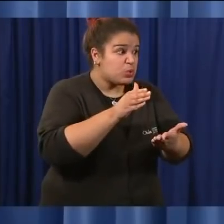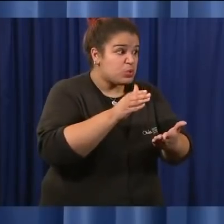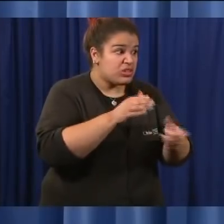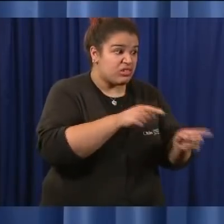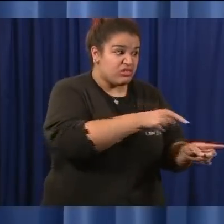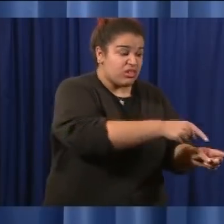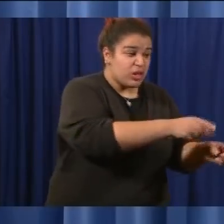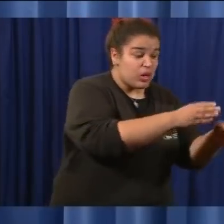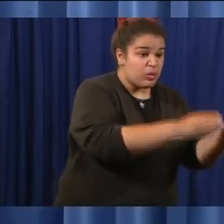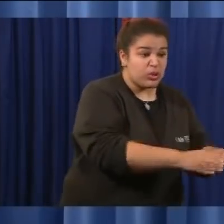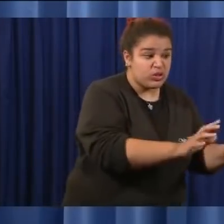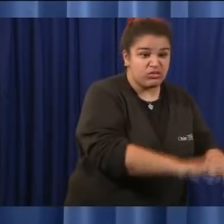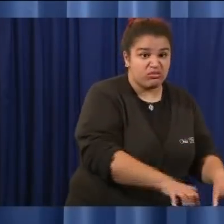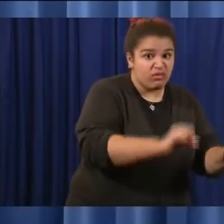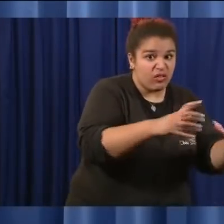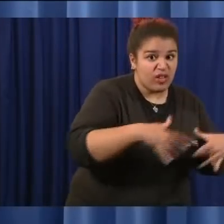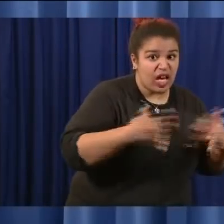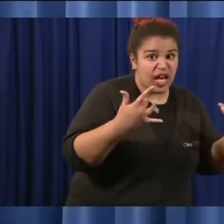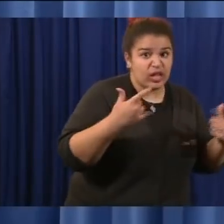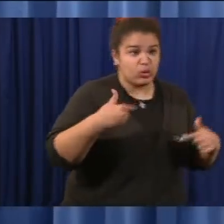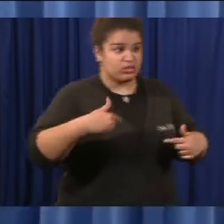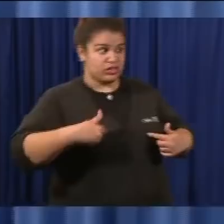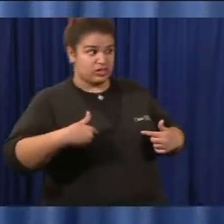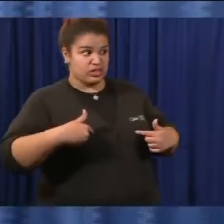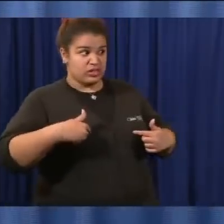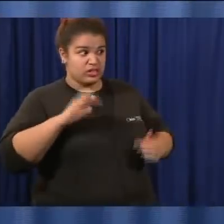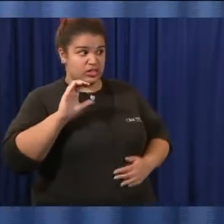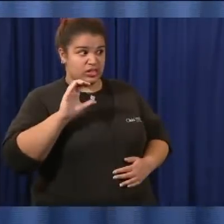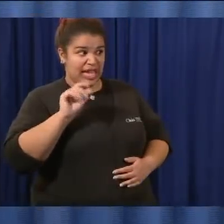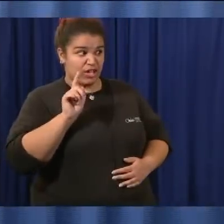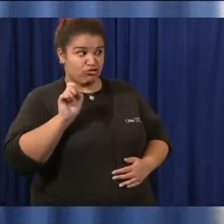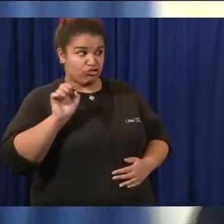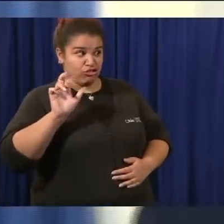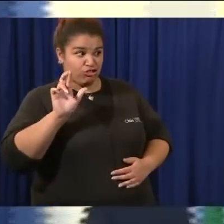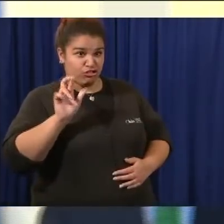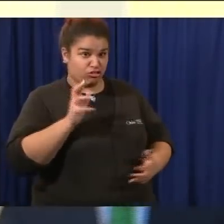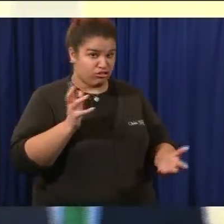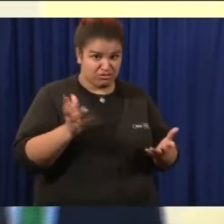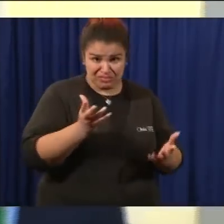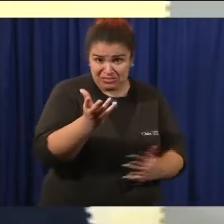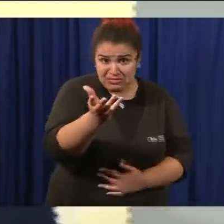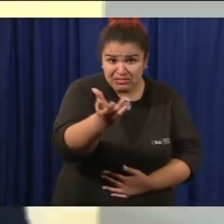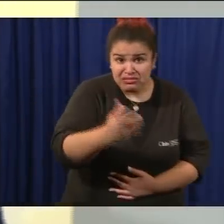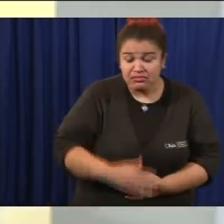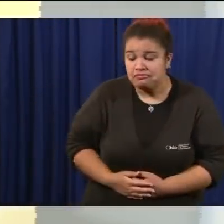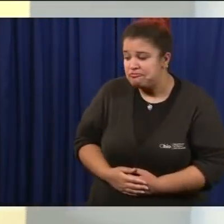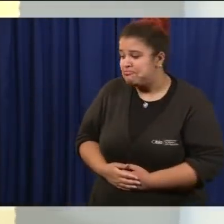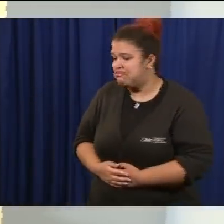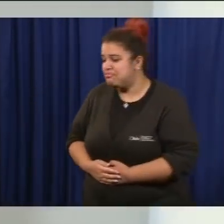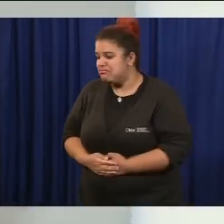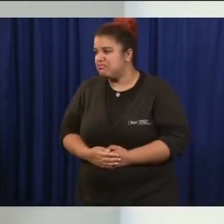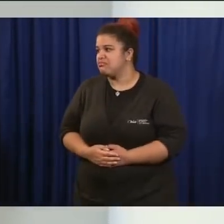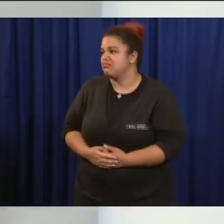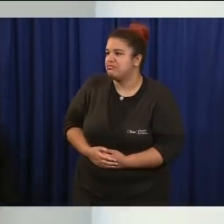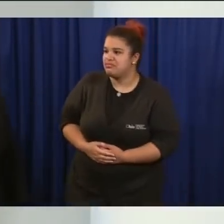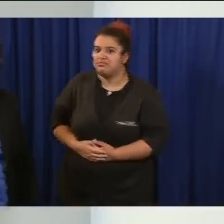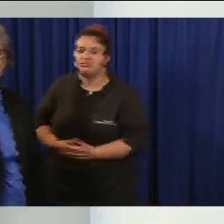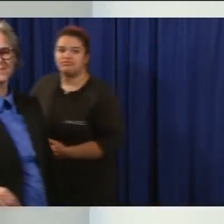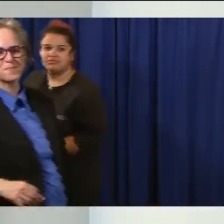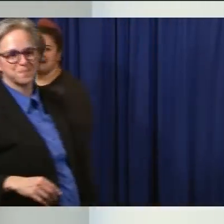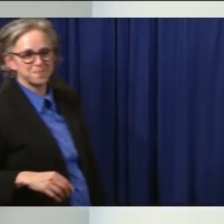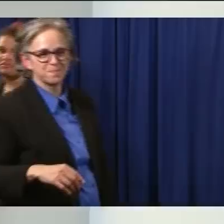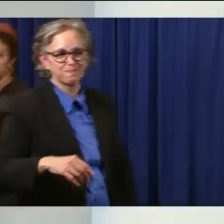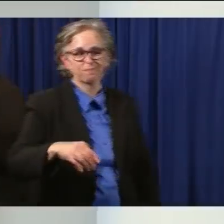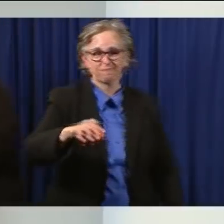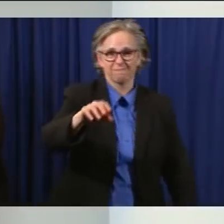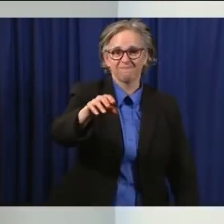John, you want to take that since you were dealing with that issue? Yeah. Well, what we announced today